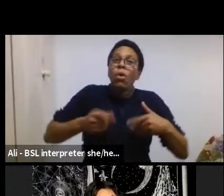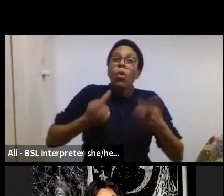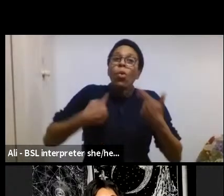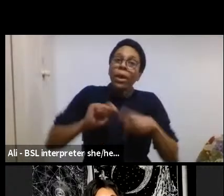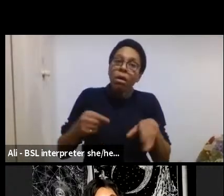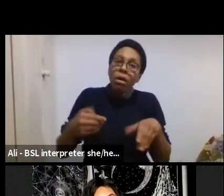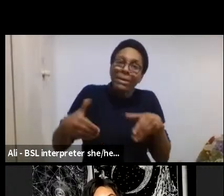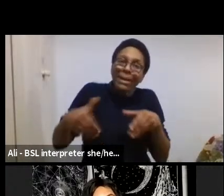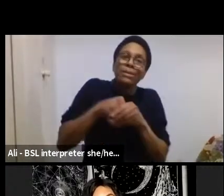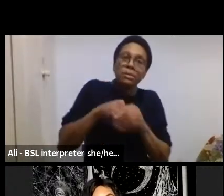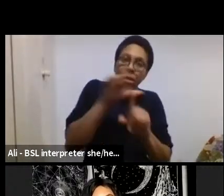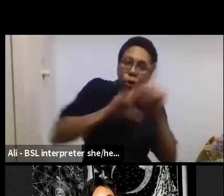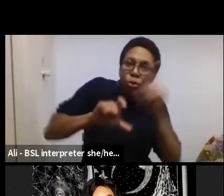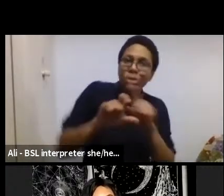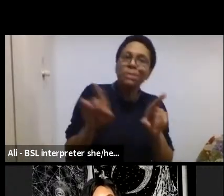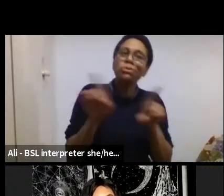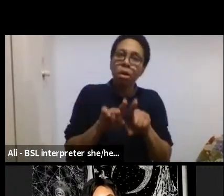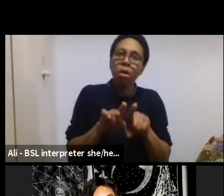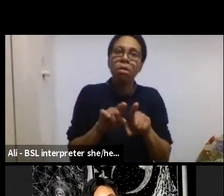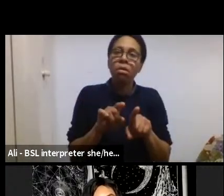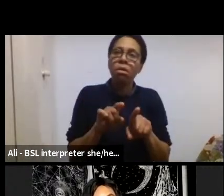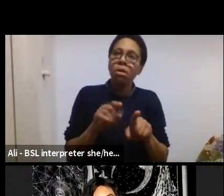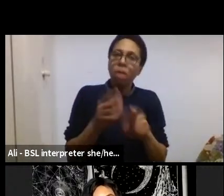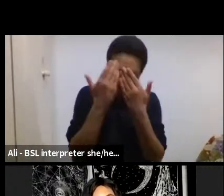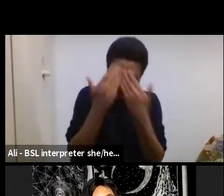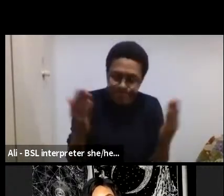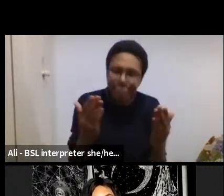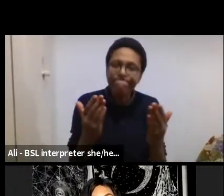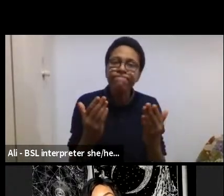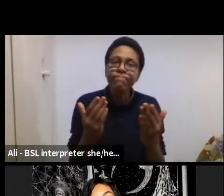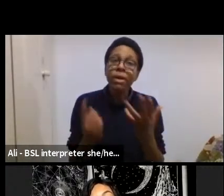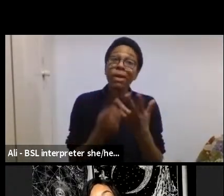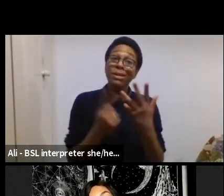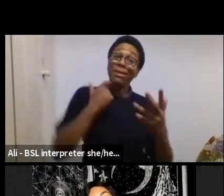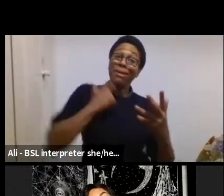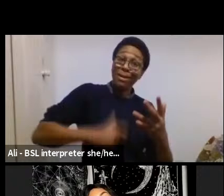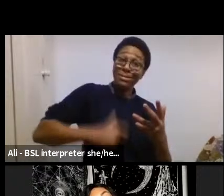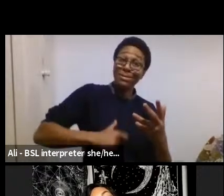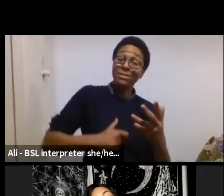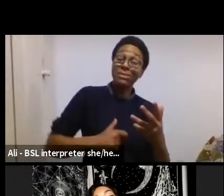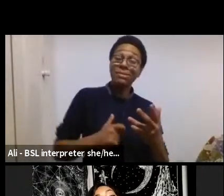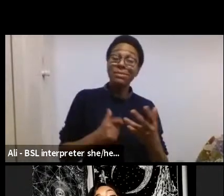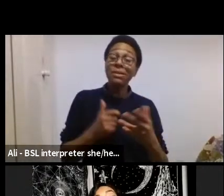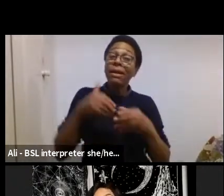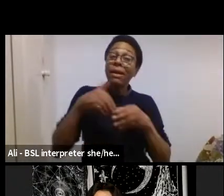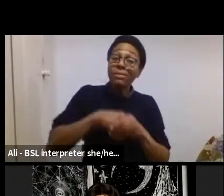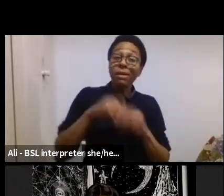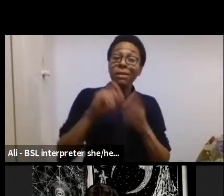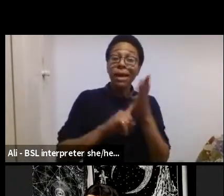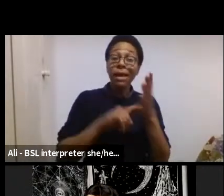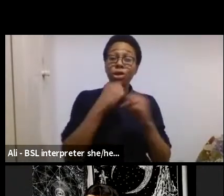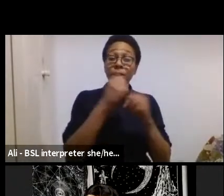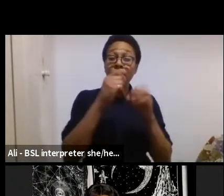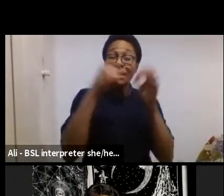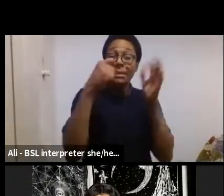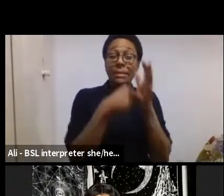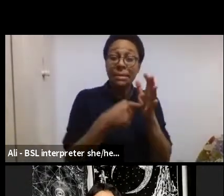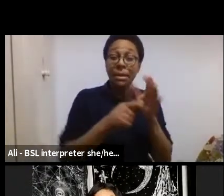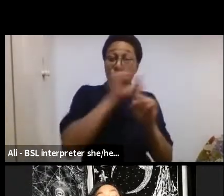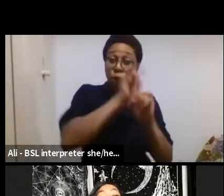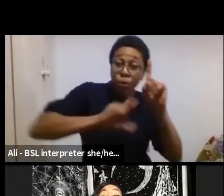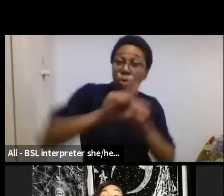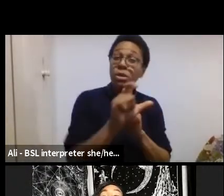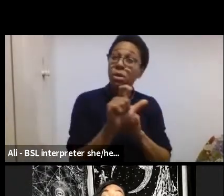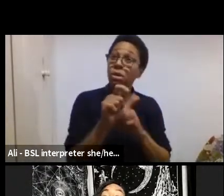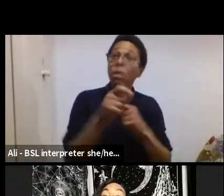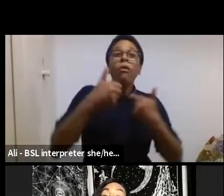are inside of it. And, you know, obviously other identities within the LGBT community have had those moments as well. You know, I think we've all, whatever our identity